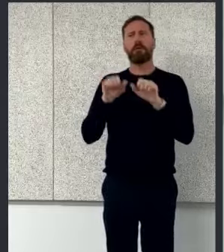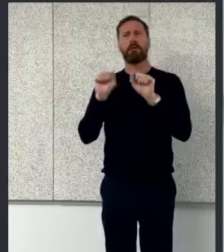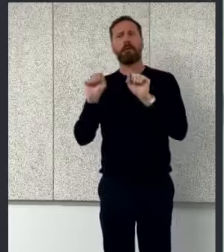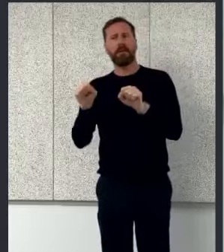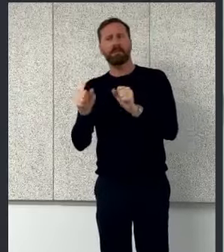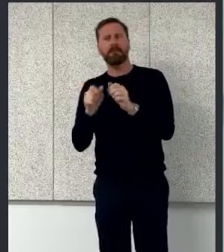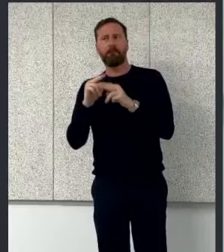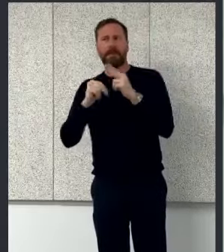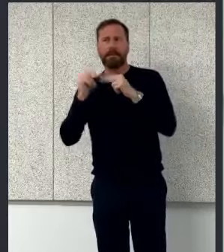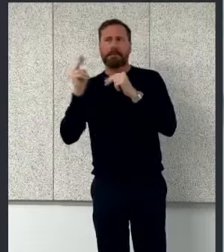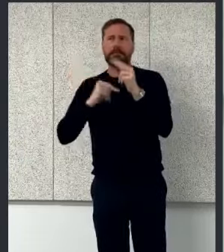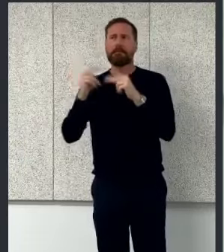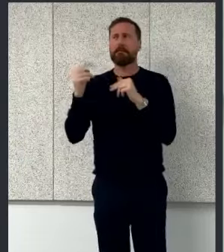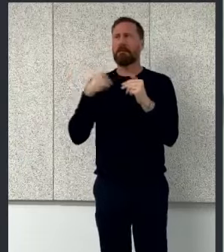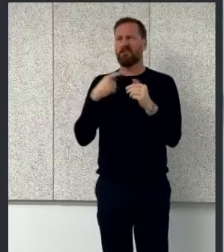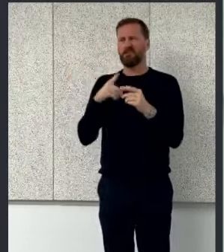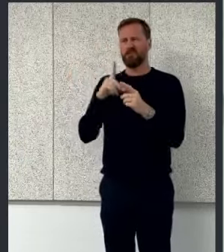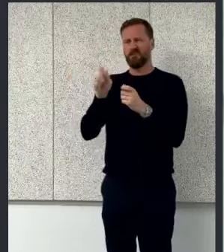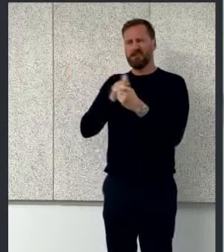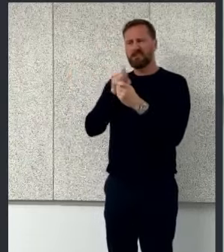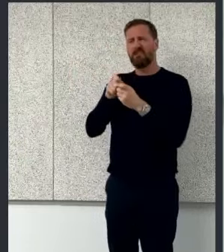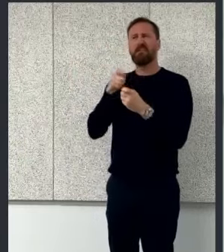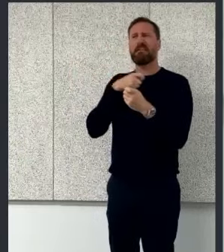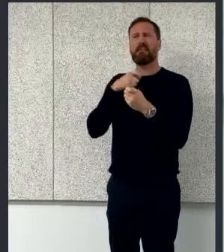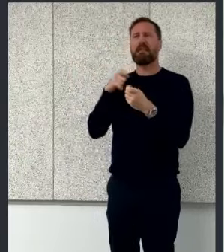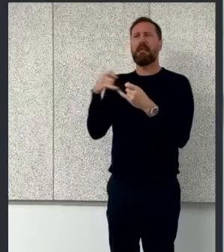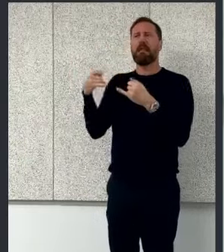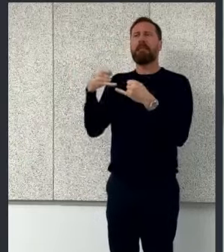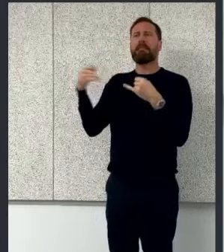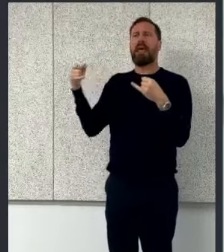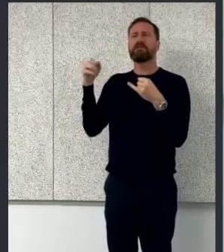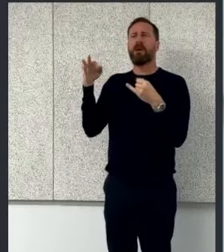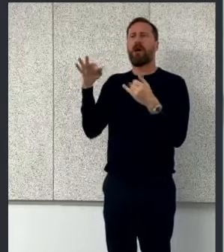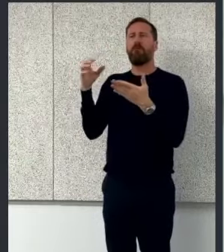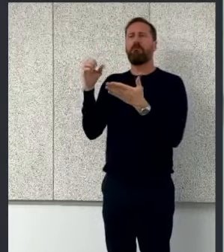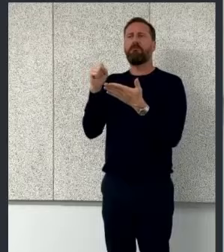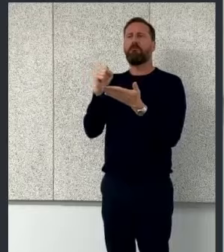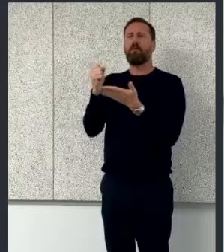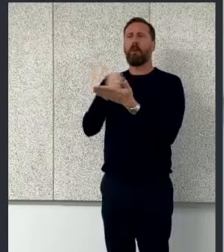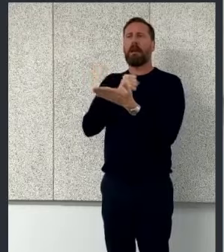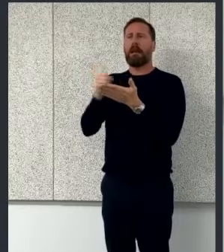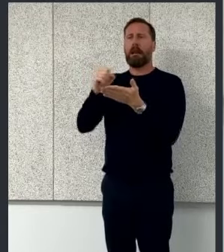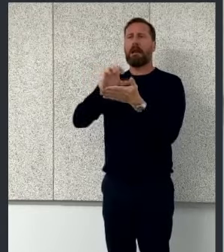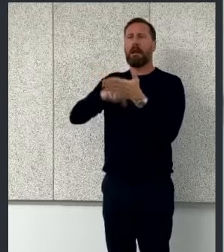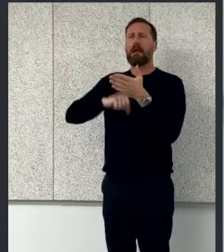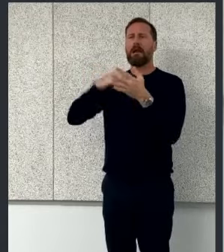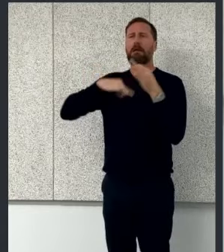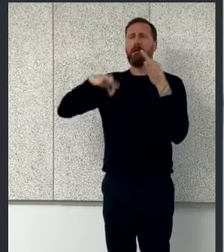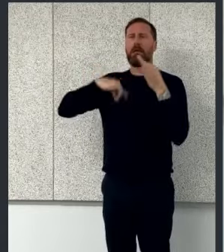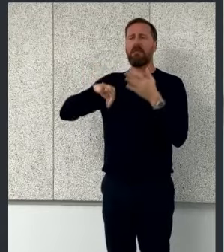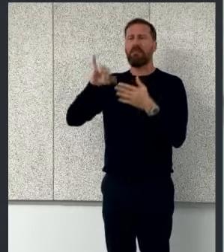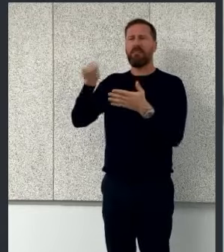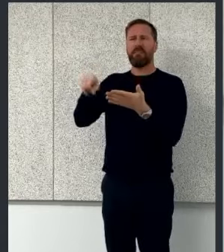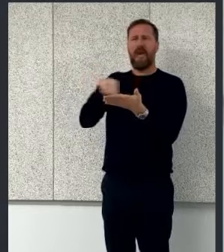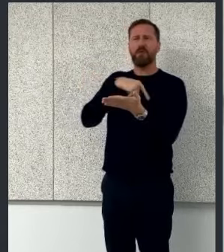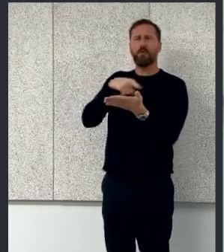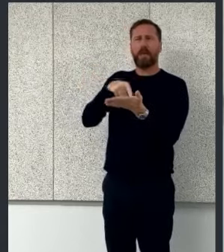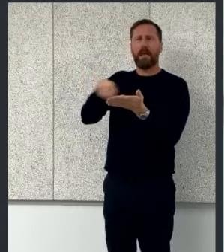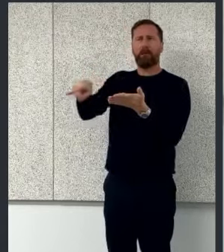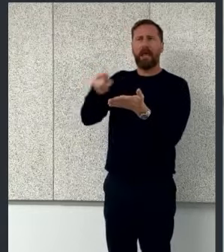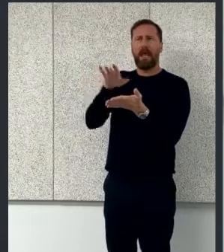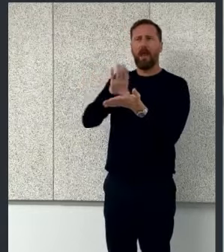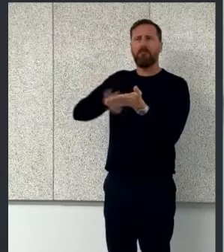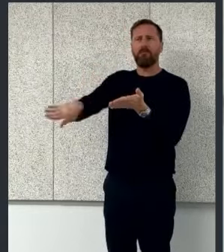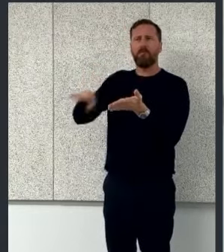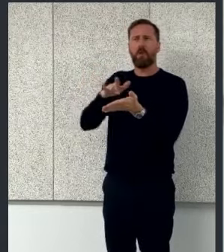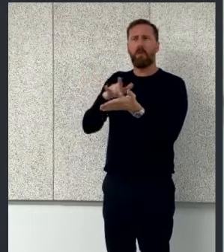specialty lines, debt relief or lines of credit or other ways of providing financial support to organizations. Do you